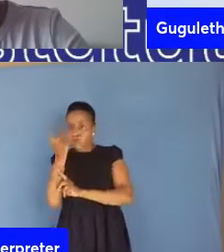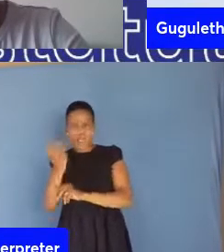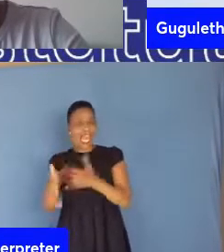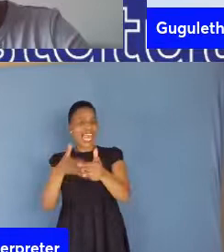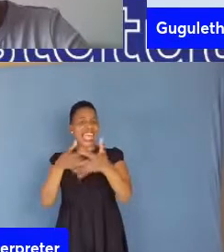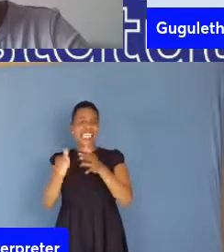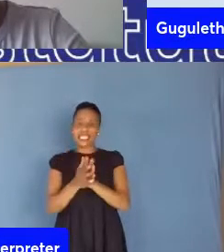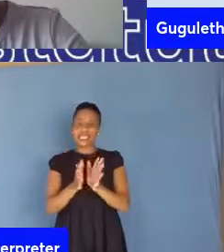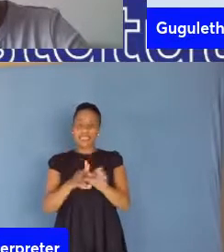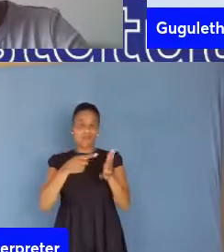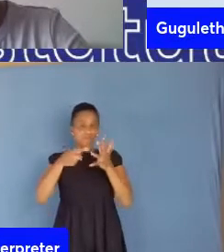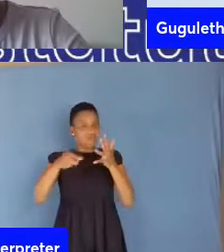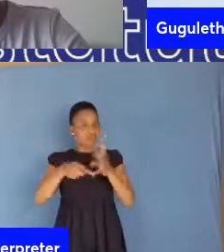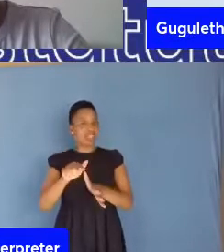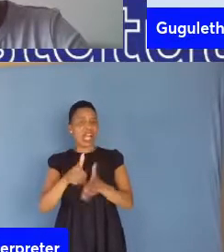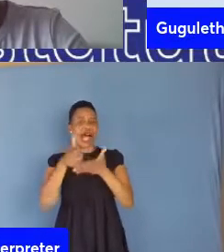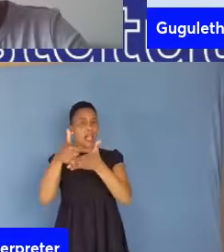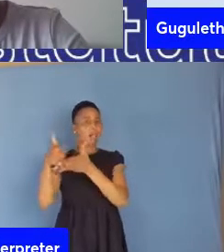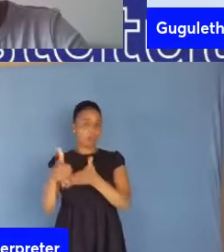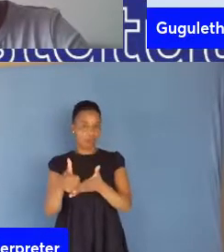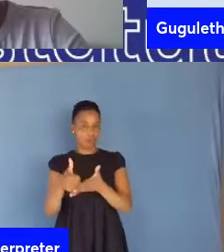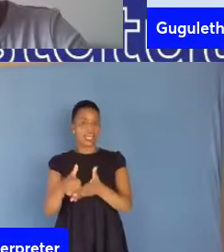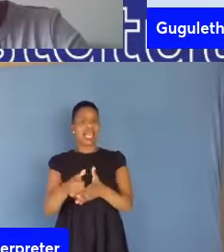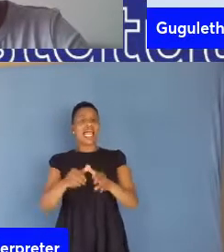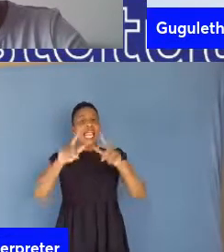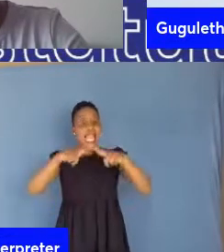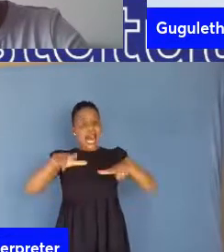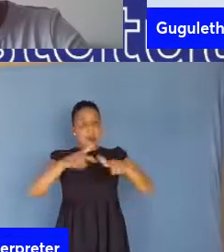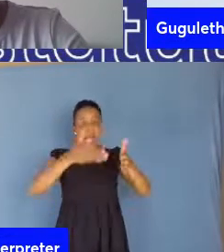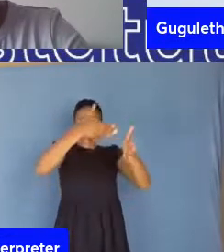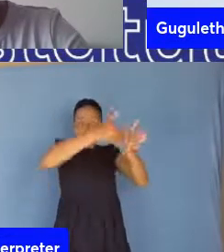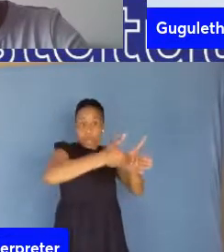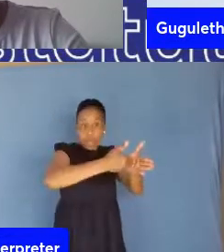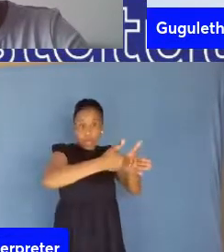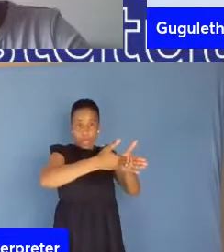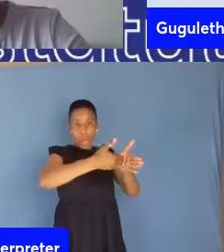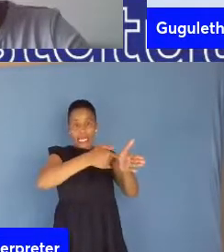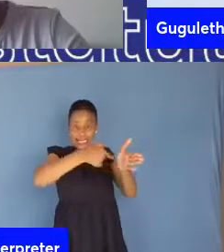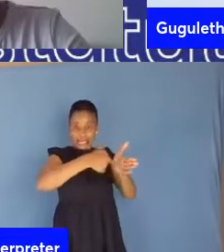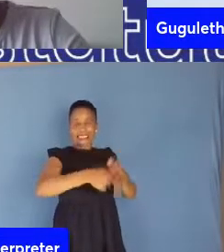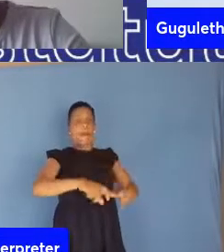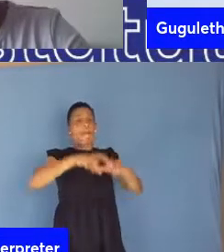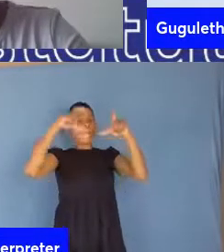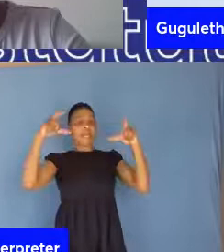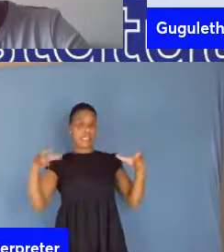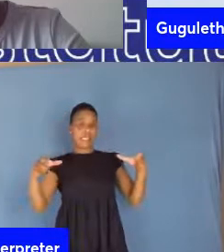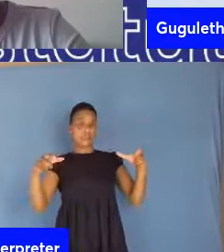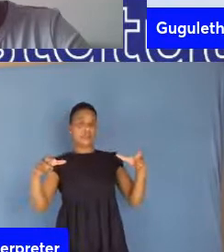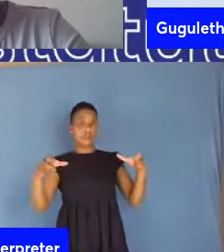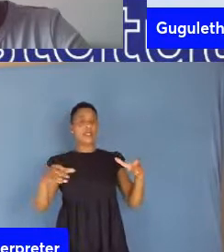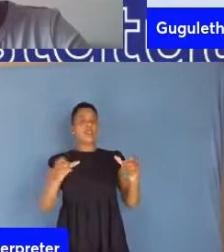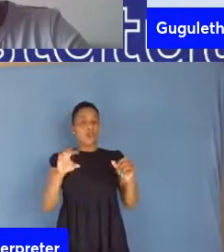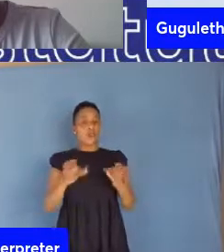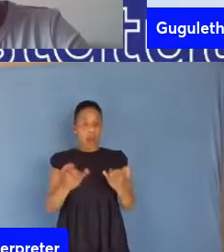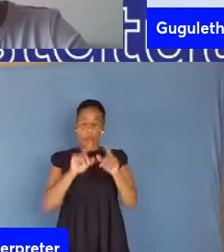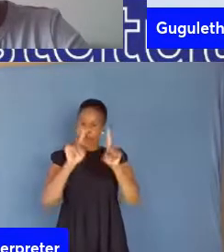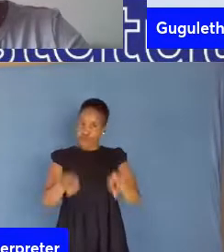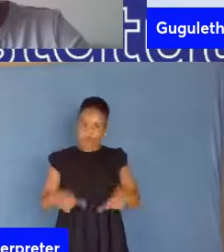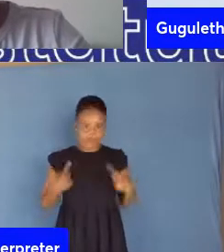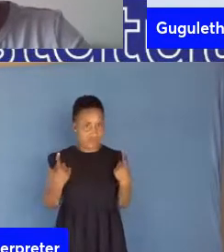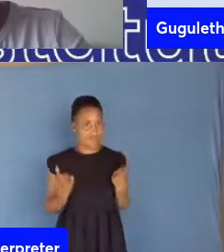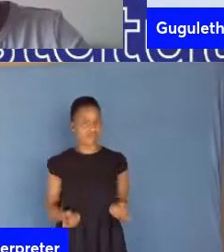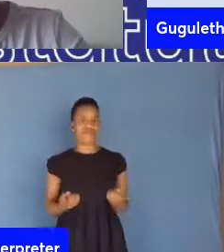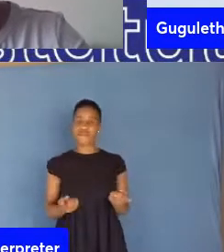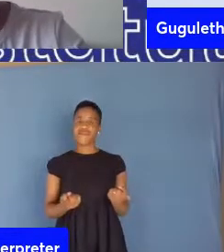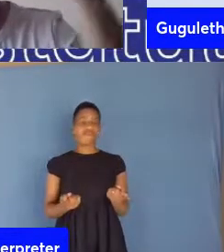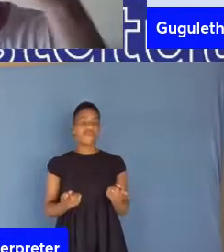language barrier becomes the biggest key, where they are unable to, we are